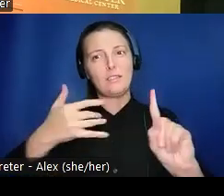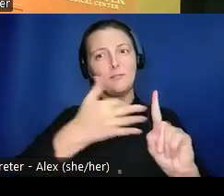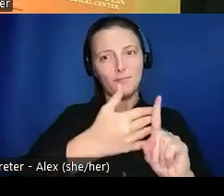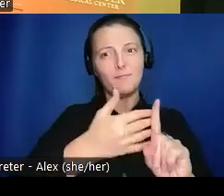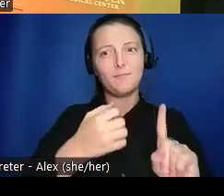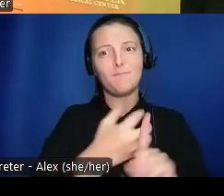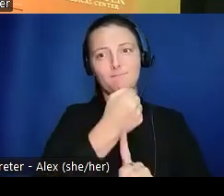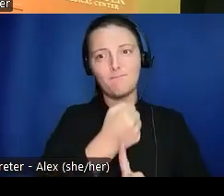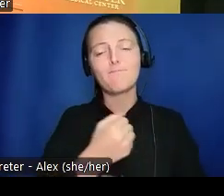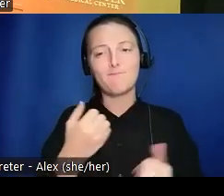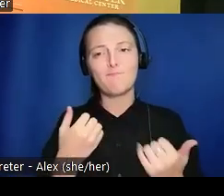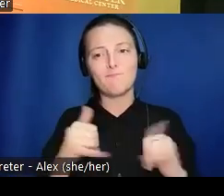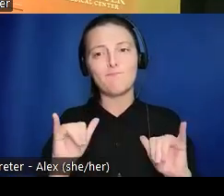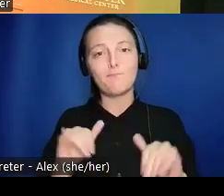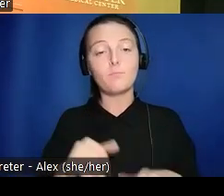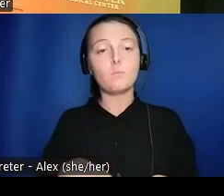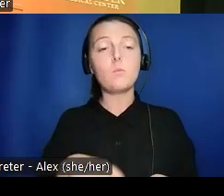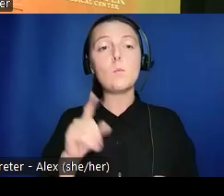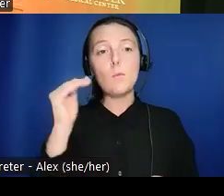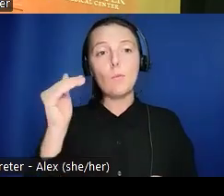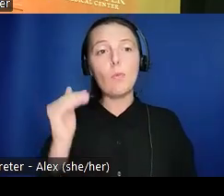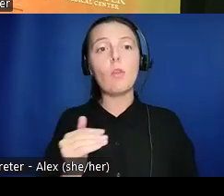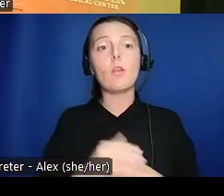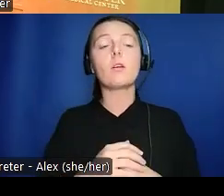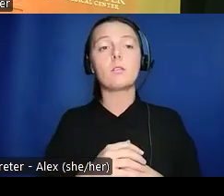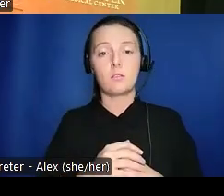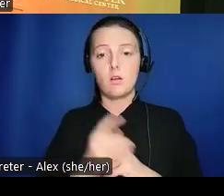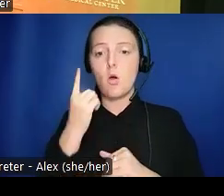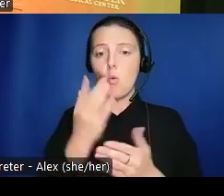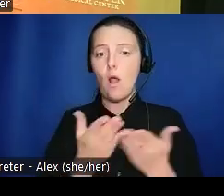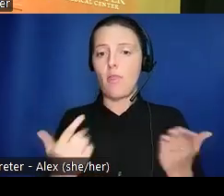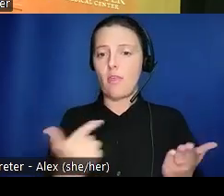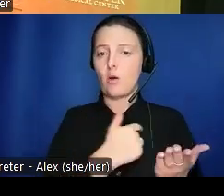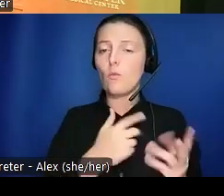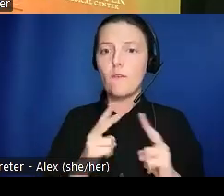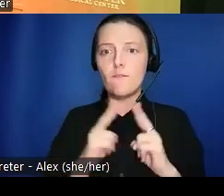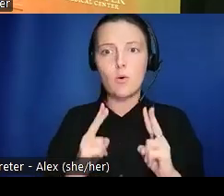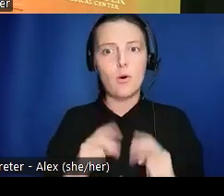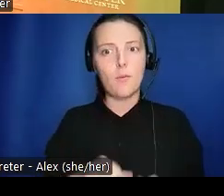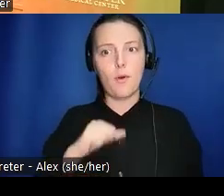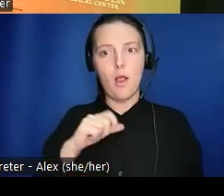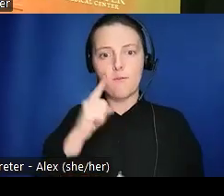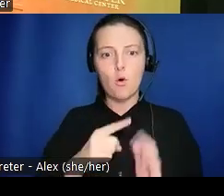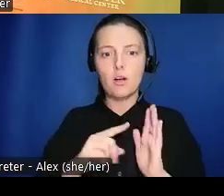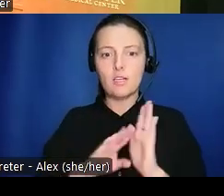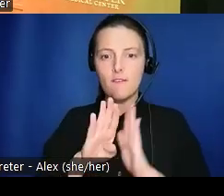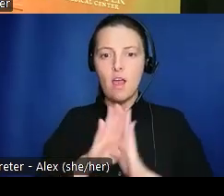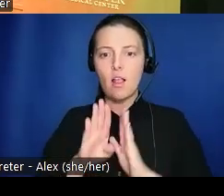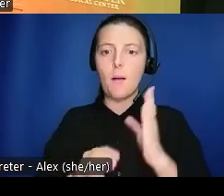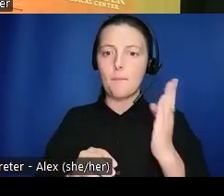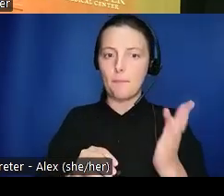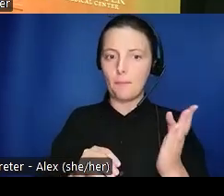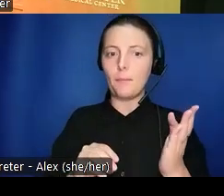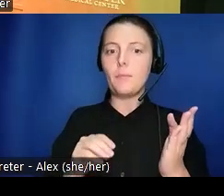Research Q-Core is one thing that we are very proud that we are able to develop. Some of the clinical data reporting, that's still